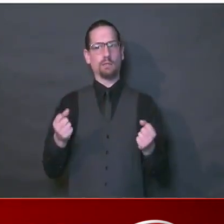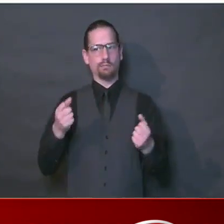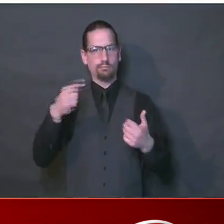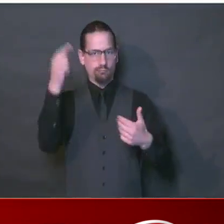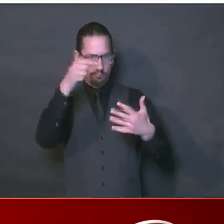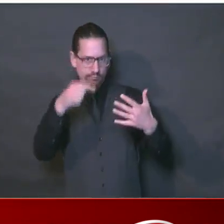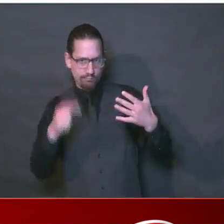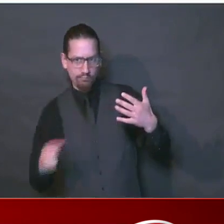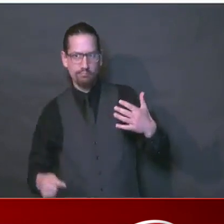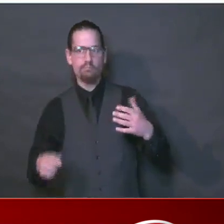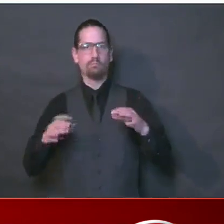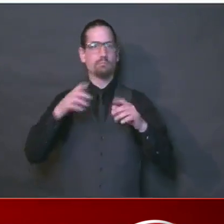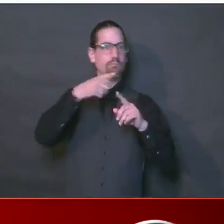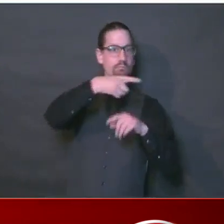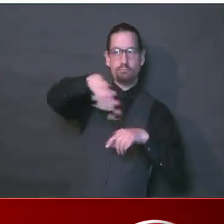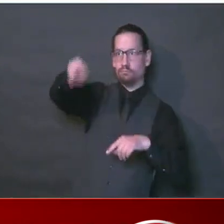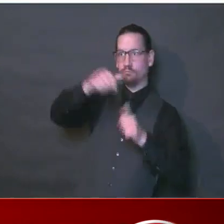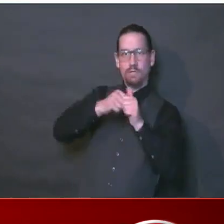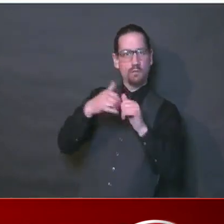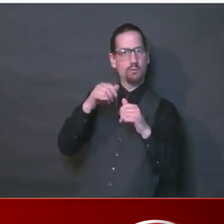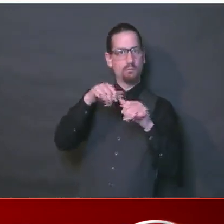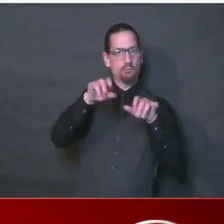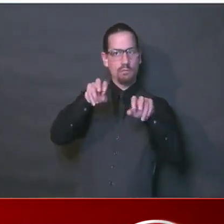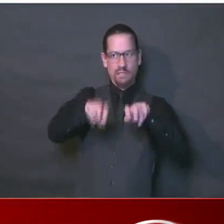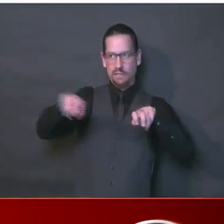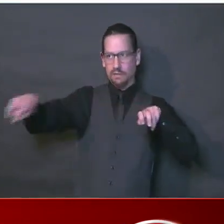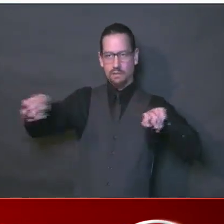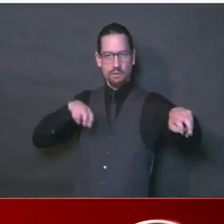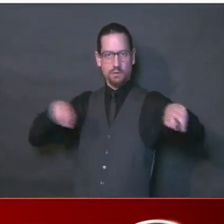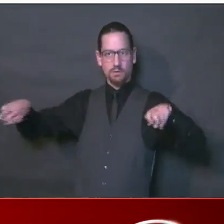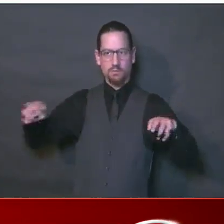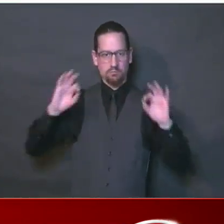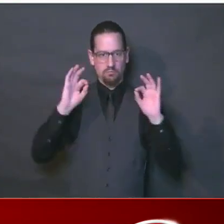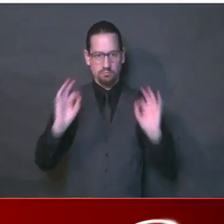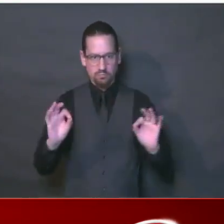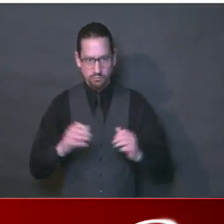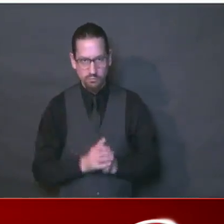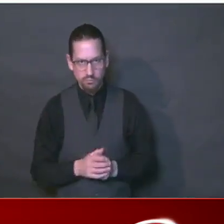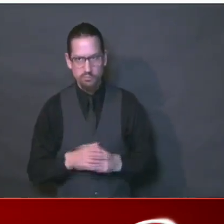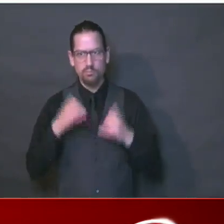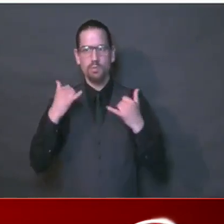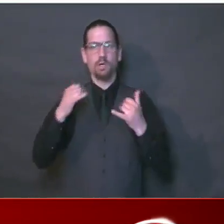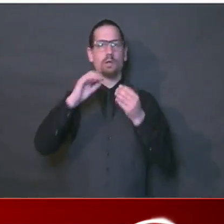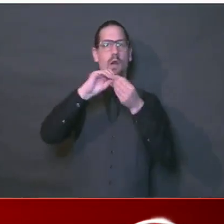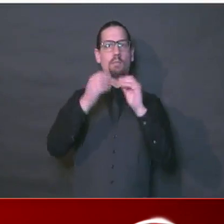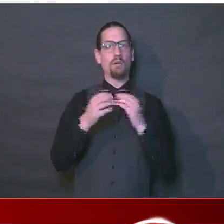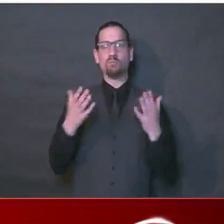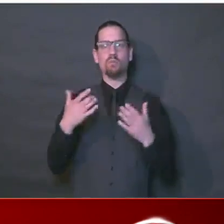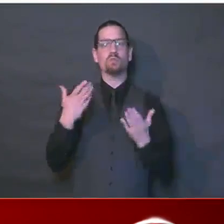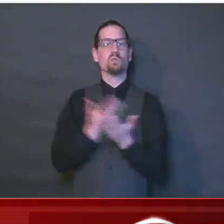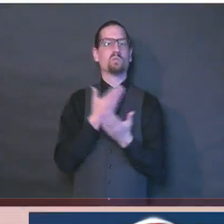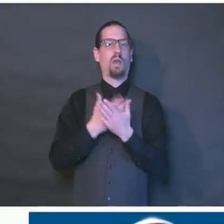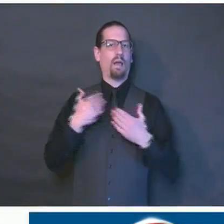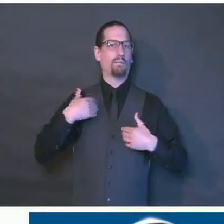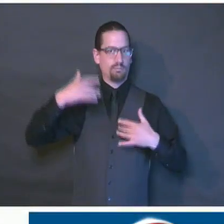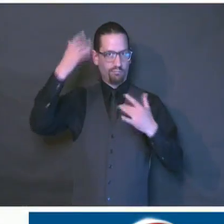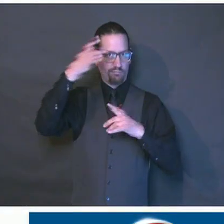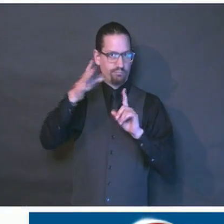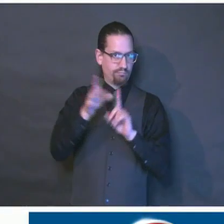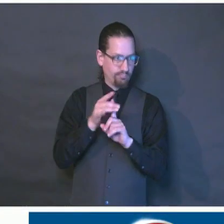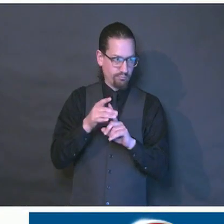start with our data update for today. We have 176 new cases to